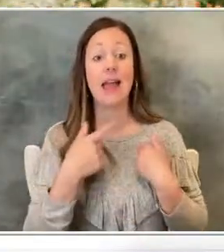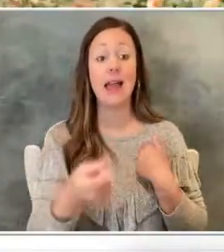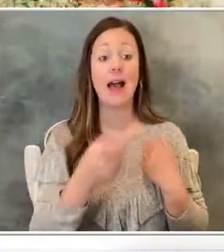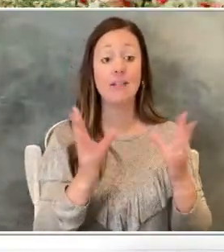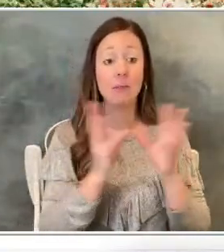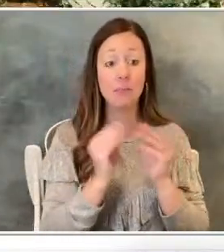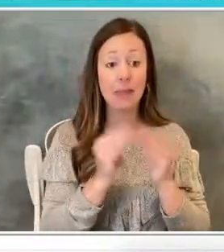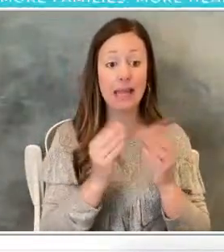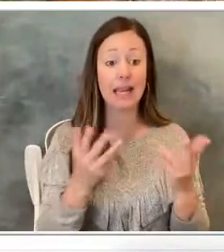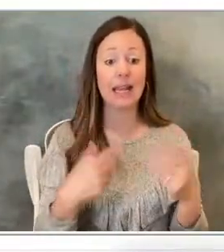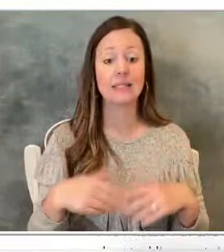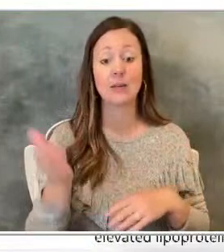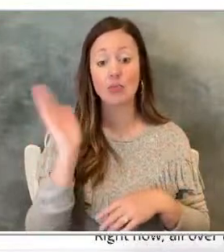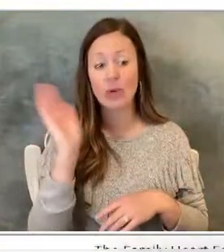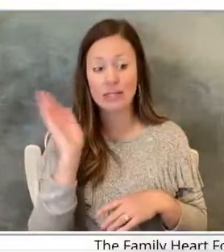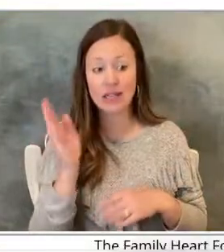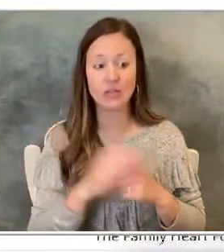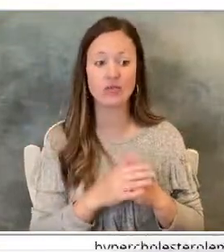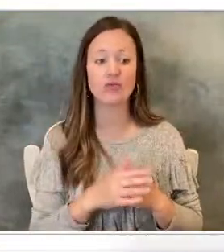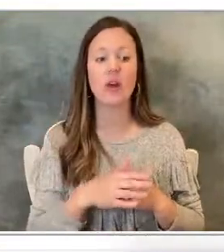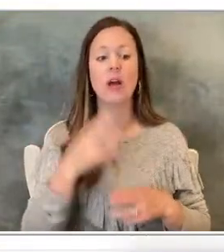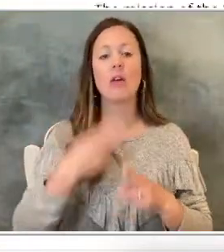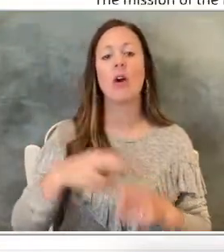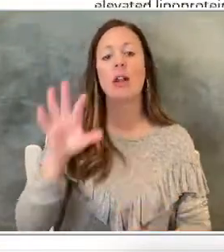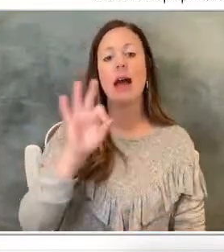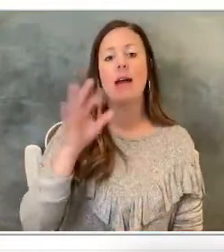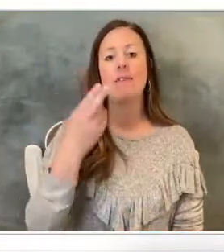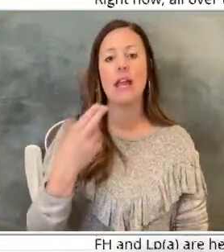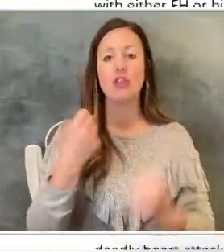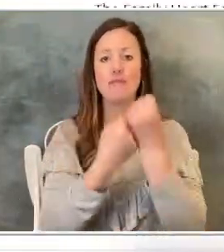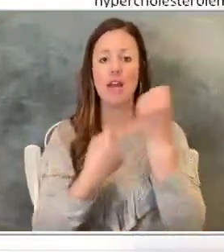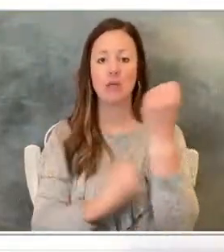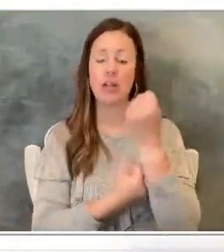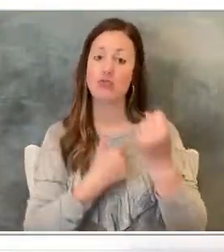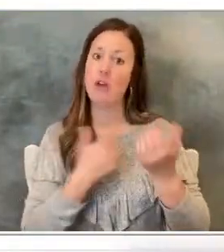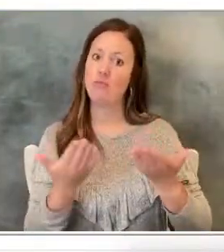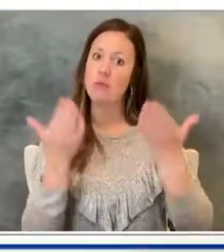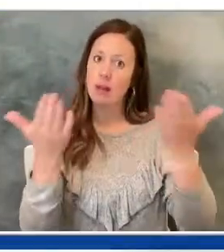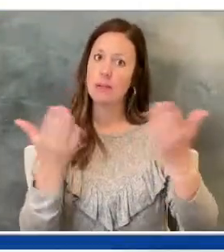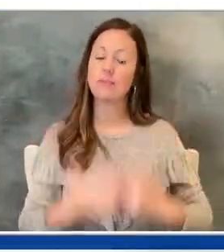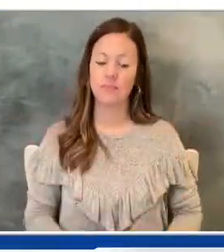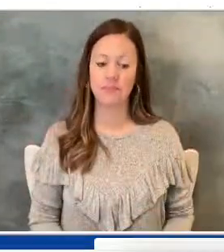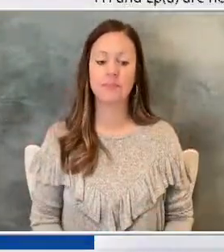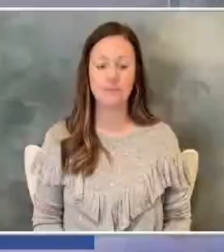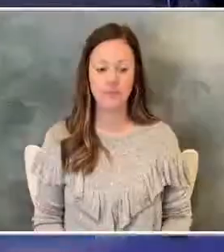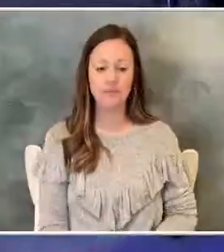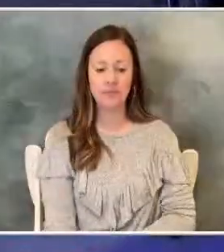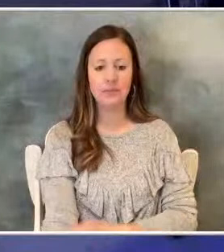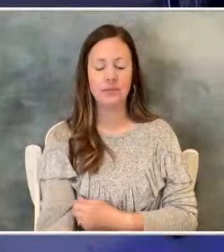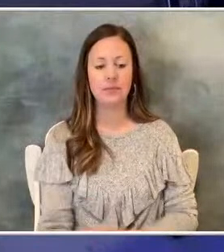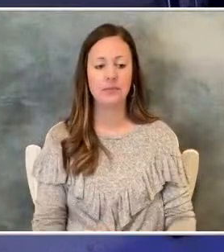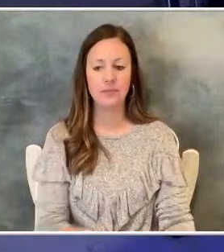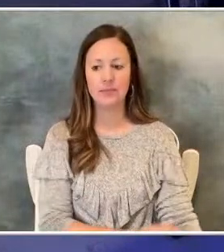presentations and so forth. It's called FH Foundation. Highly recommend it. So you talked about 1 in